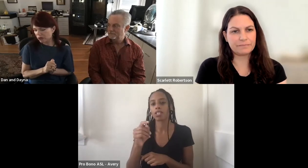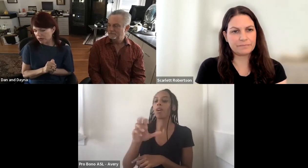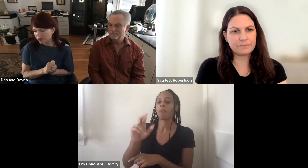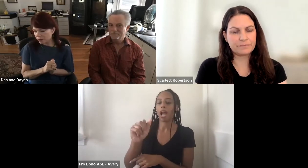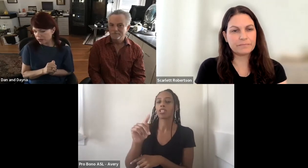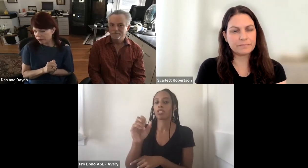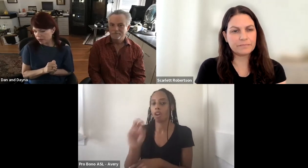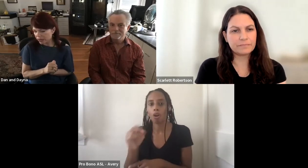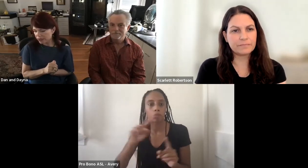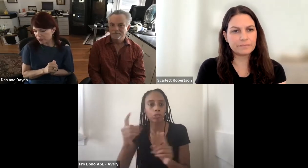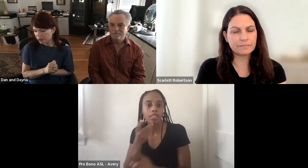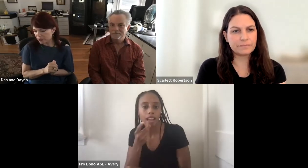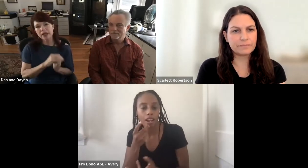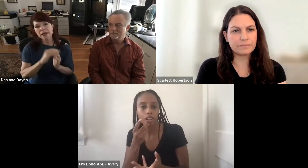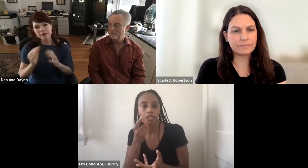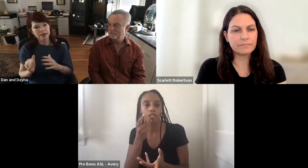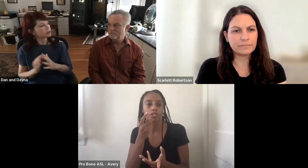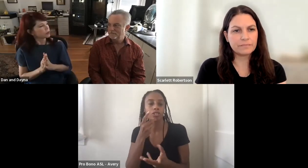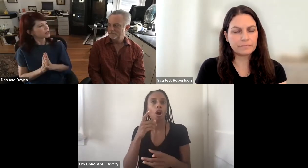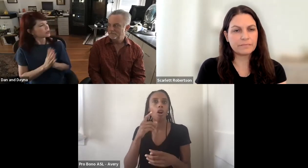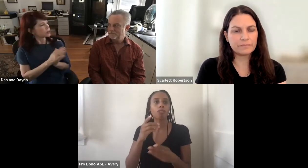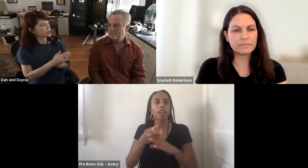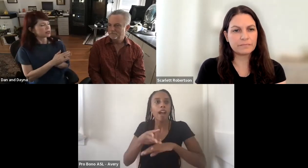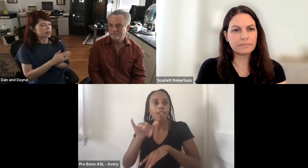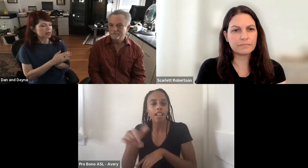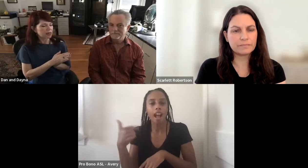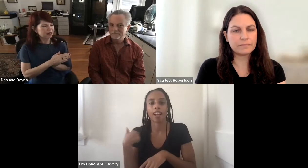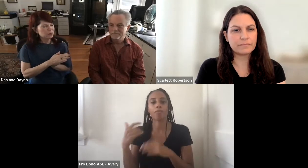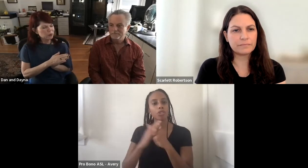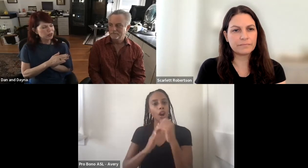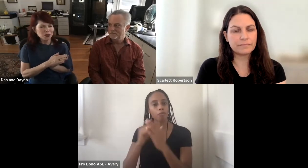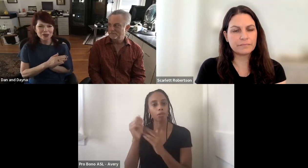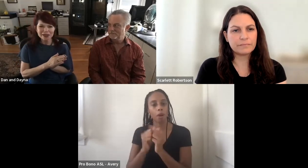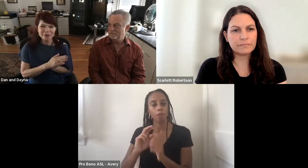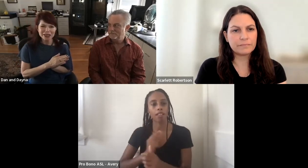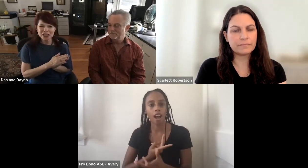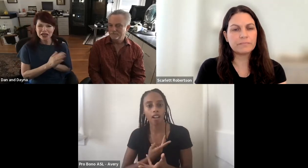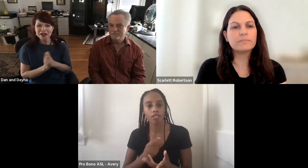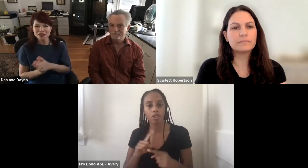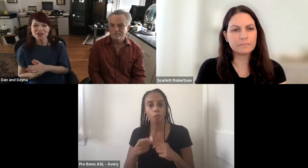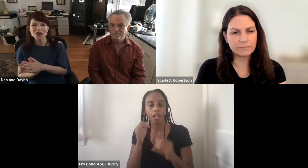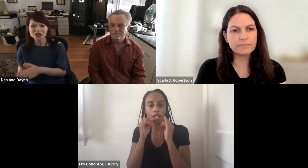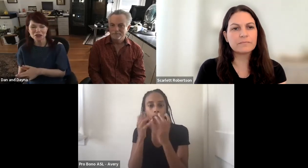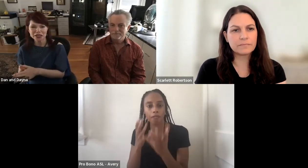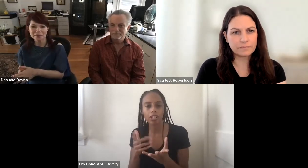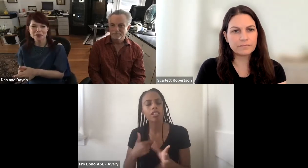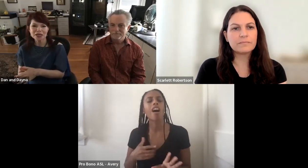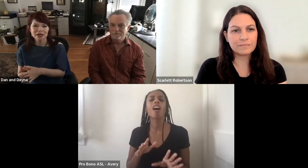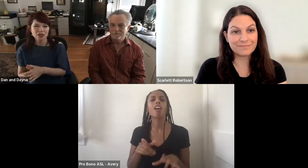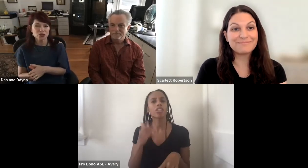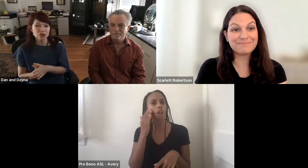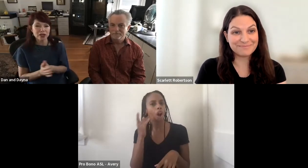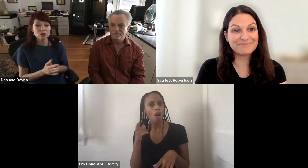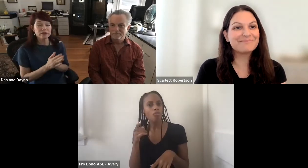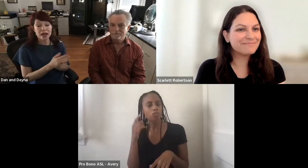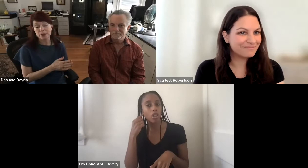he felt comfortable enough with us so that at the end of that interview, he could turn and say, "Ooh, you know, I think I might actually have these audio tapes." I'm